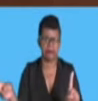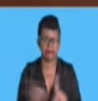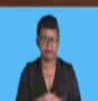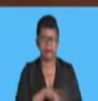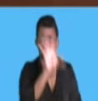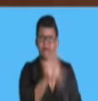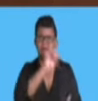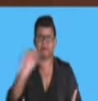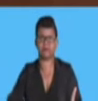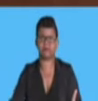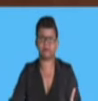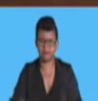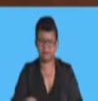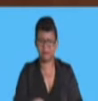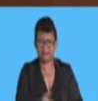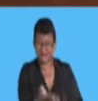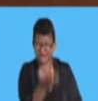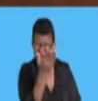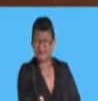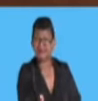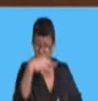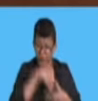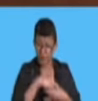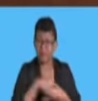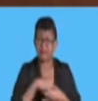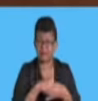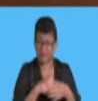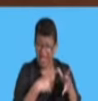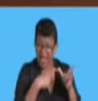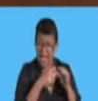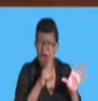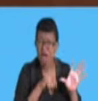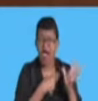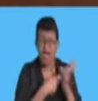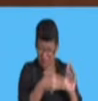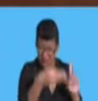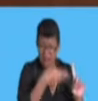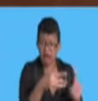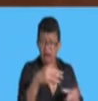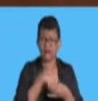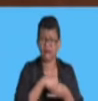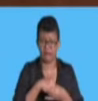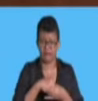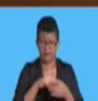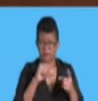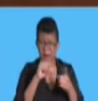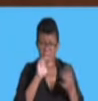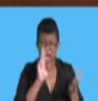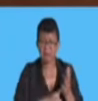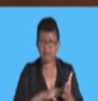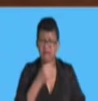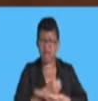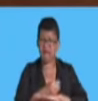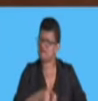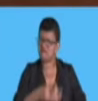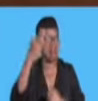Minister Ndarase's government. And true to his character as a leader, he does not continue to complain